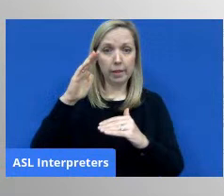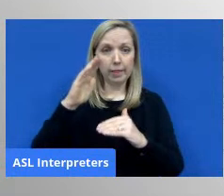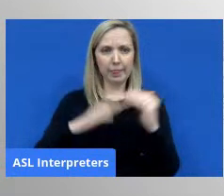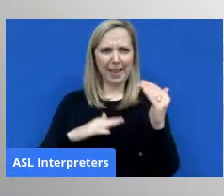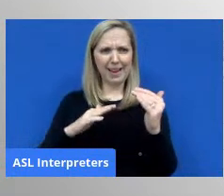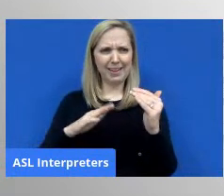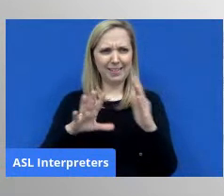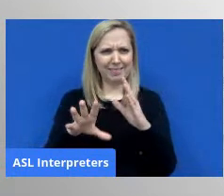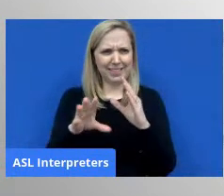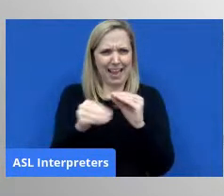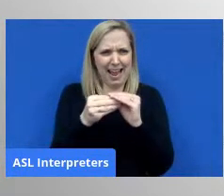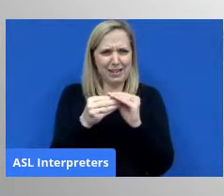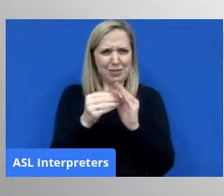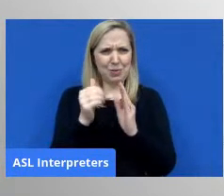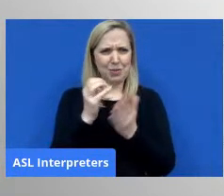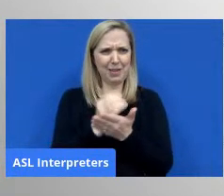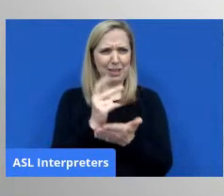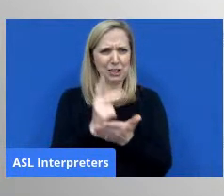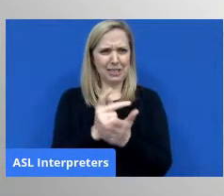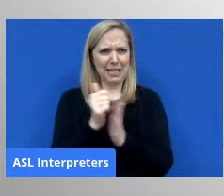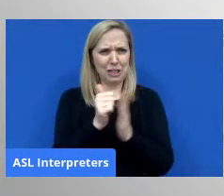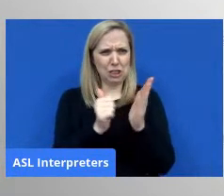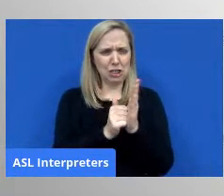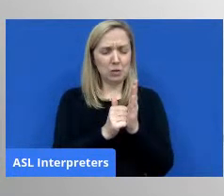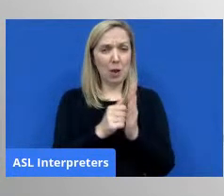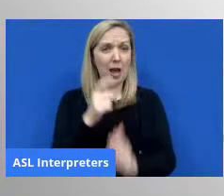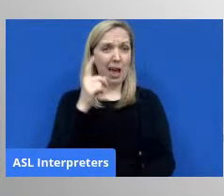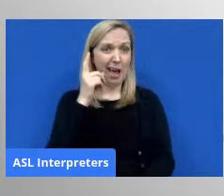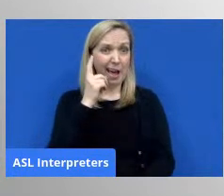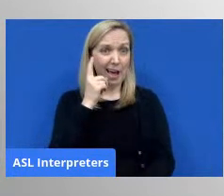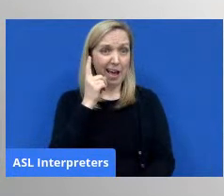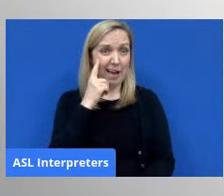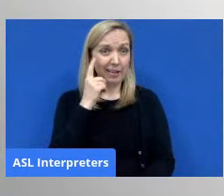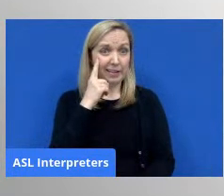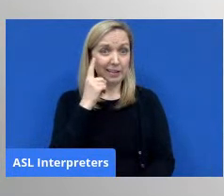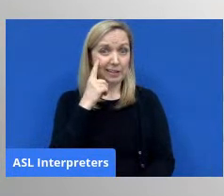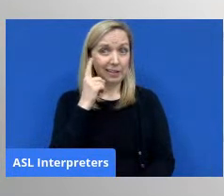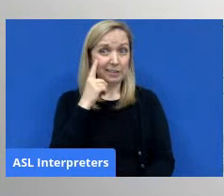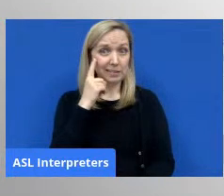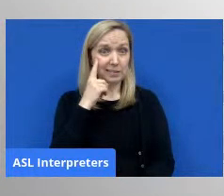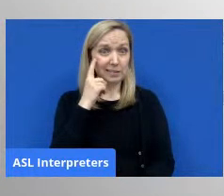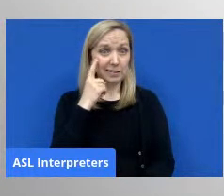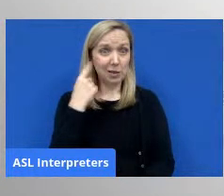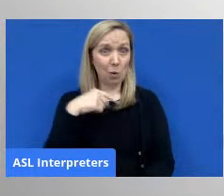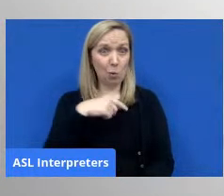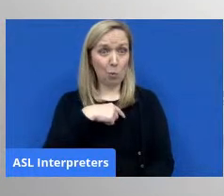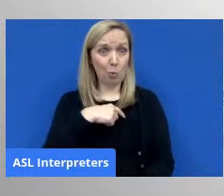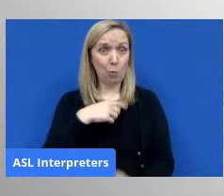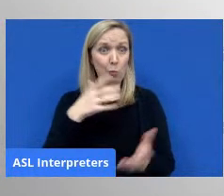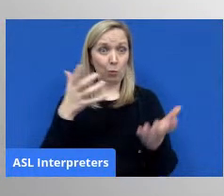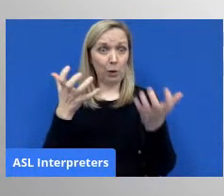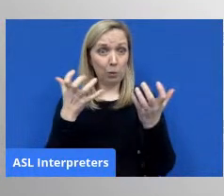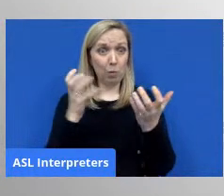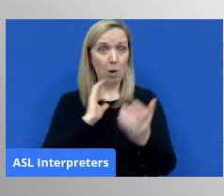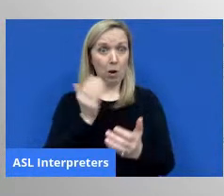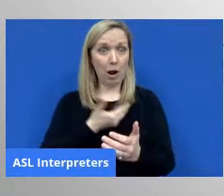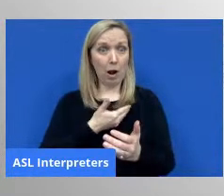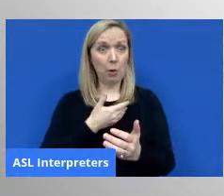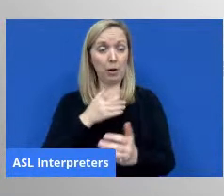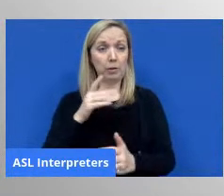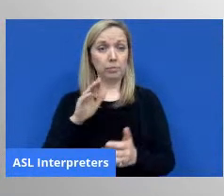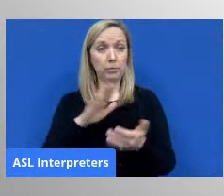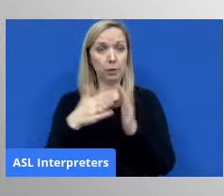agenda. So I think it's great that, again, we can actually say to our taxpayers how their money is being spent in